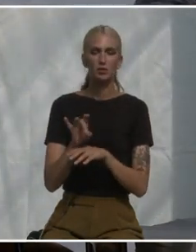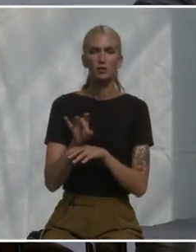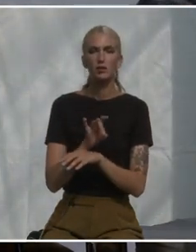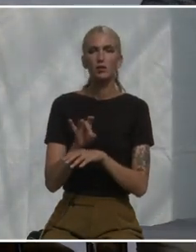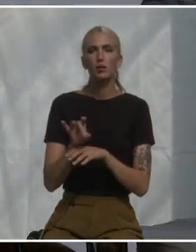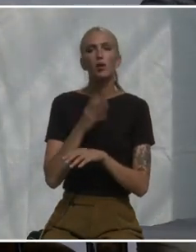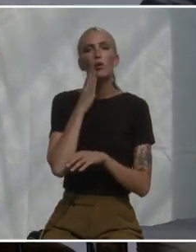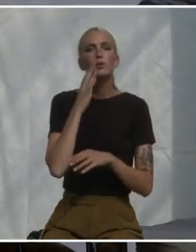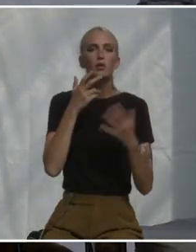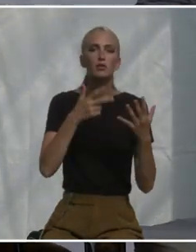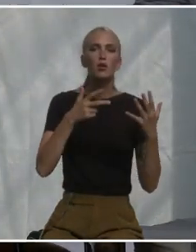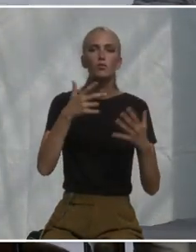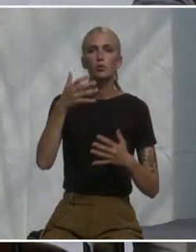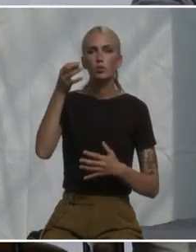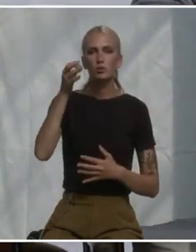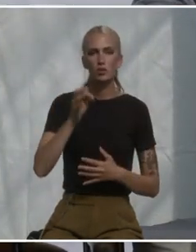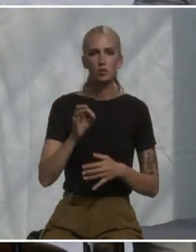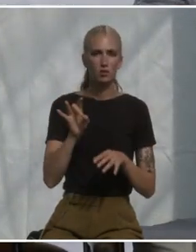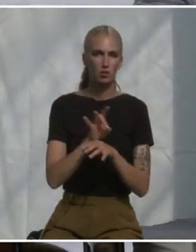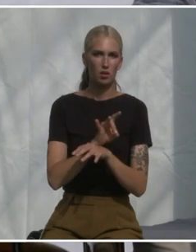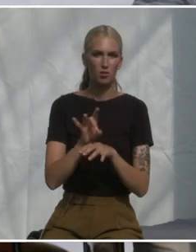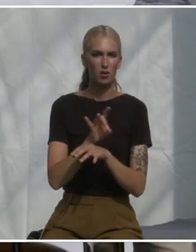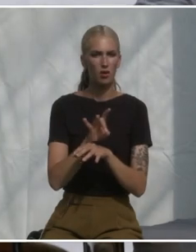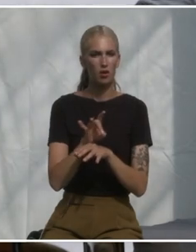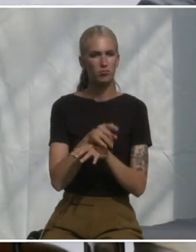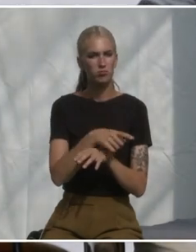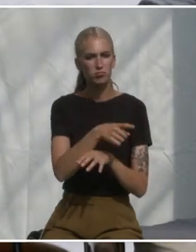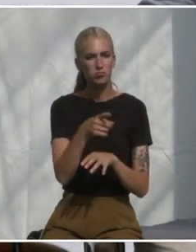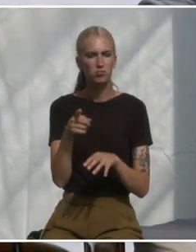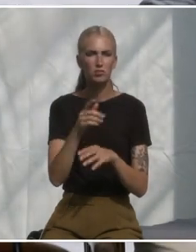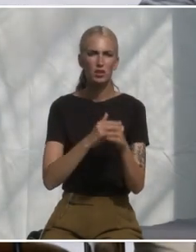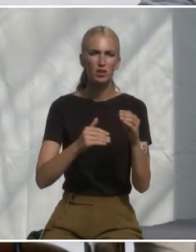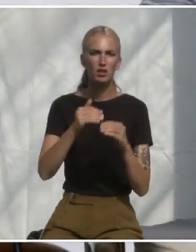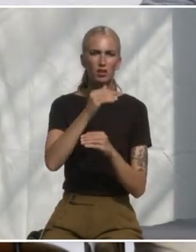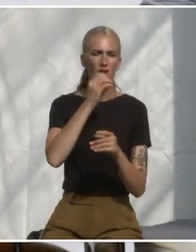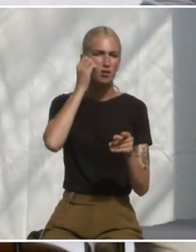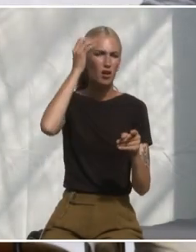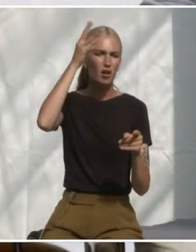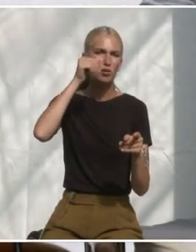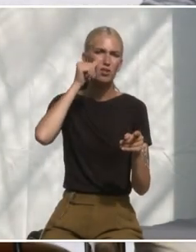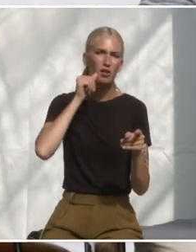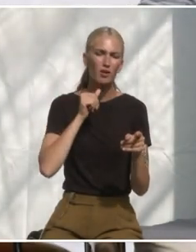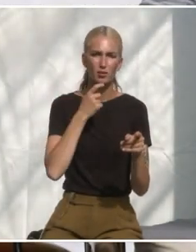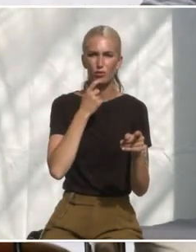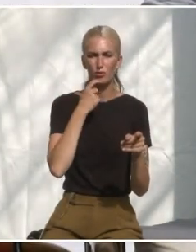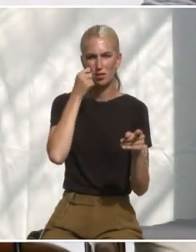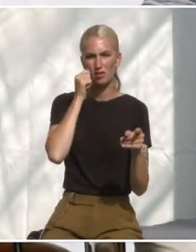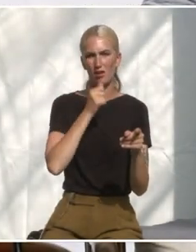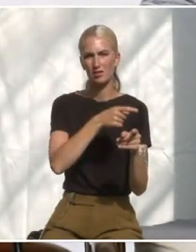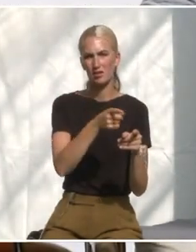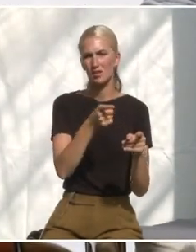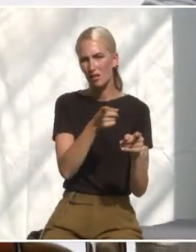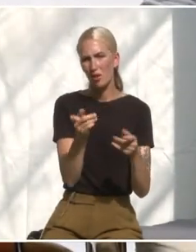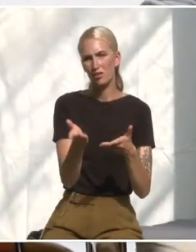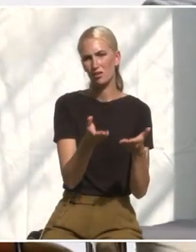about 85% of them are highly educated Finnish-born women who are taking those services